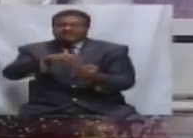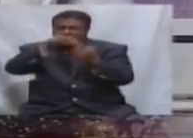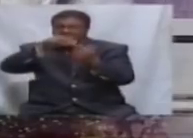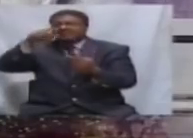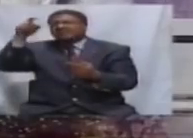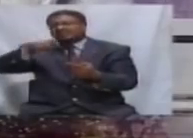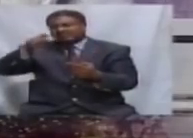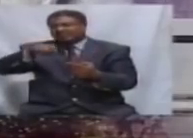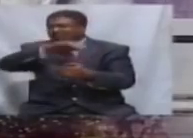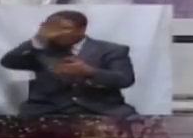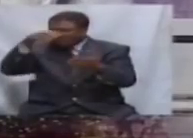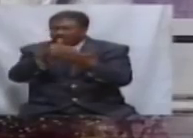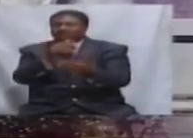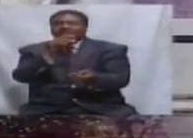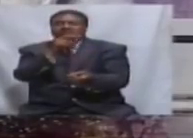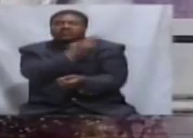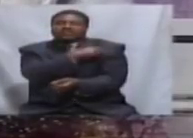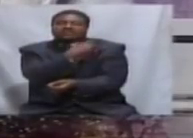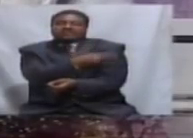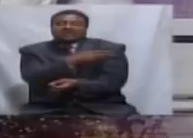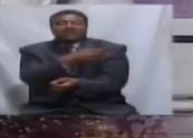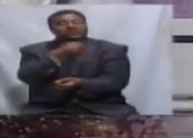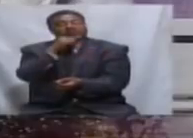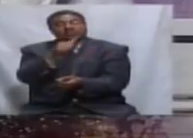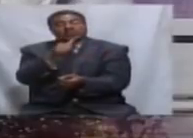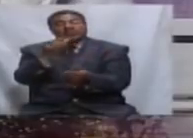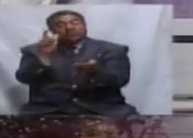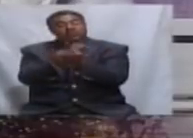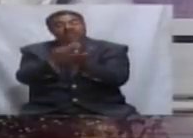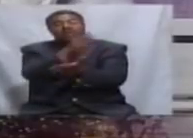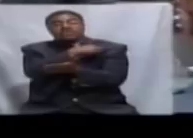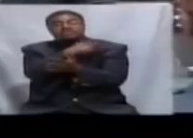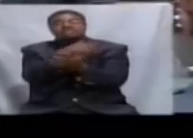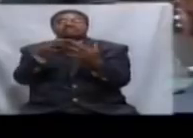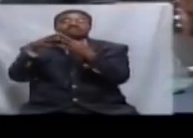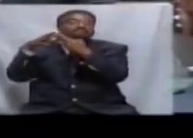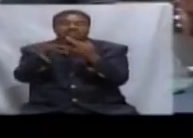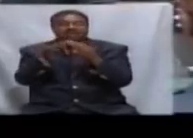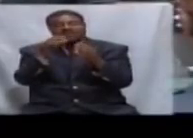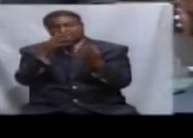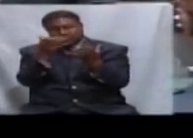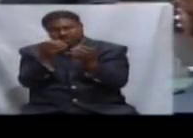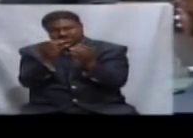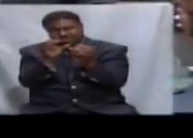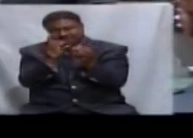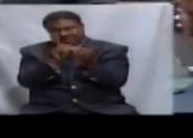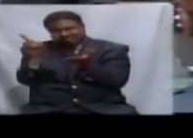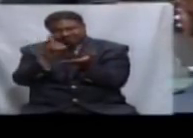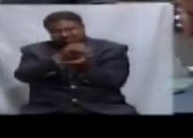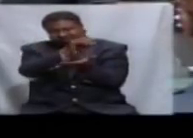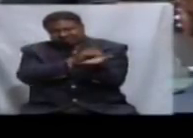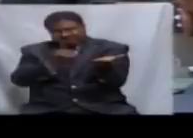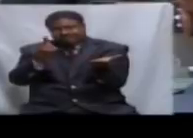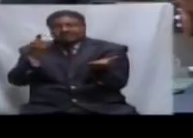in all health sectors to decongest Lusaka and Copperbelt hospitals. He said the ministry is happy that many